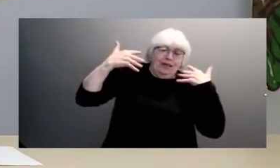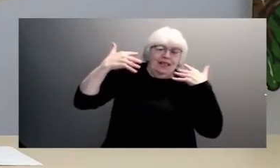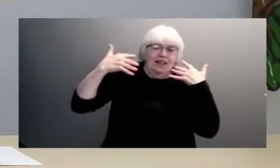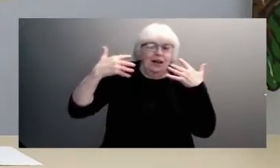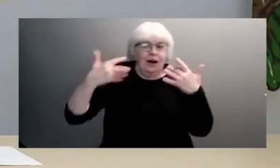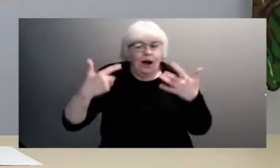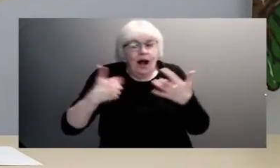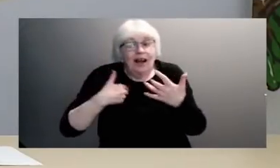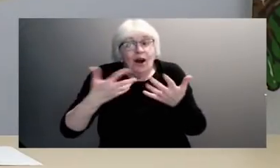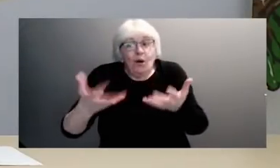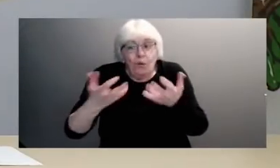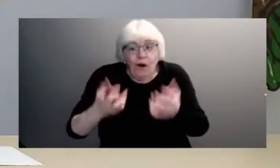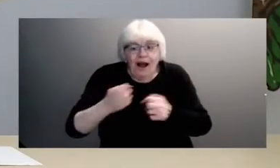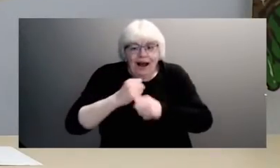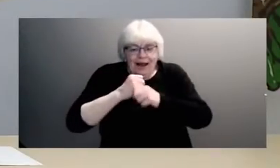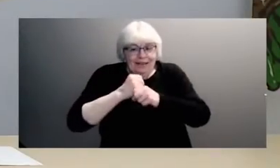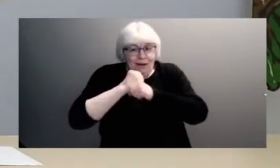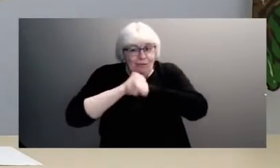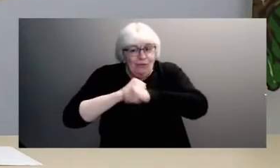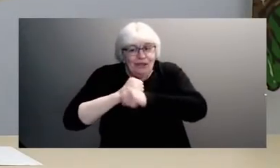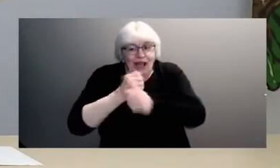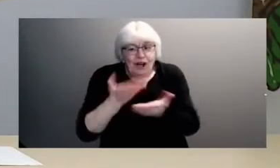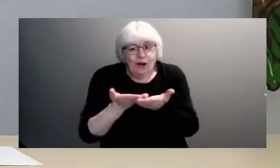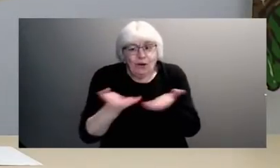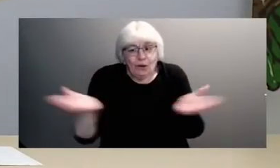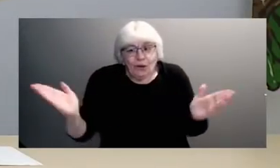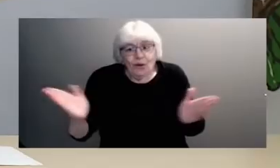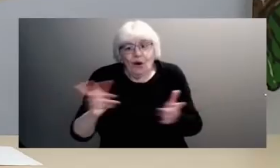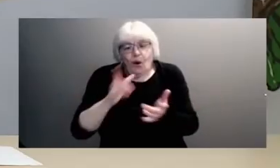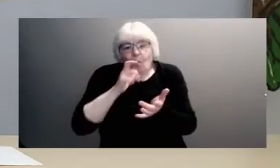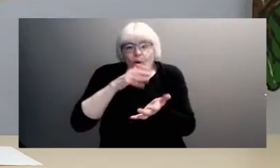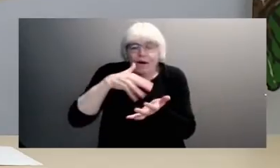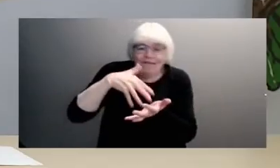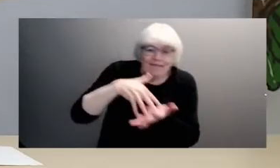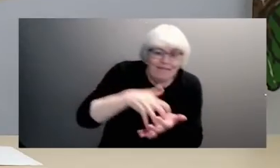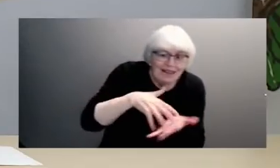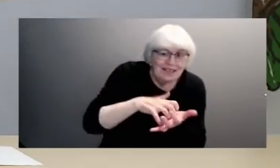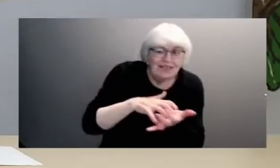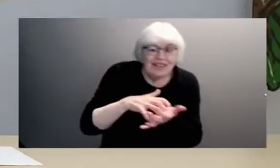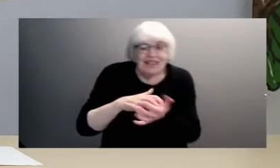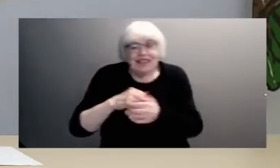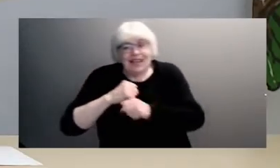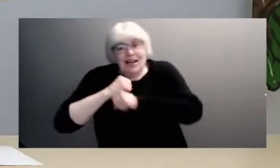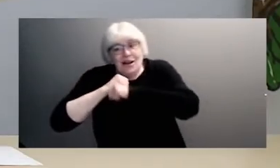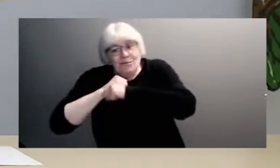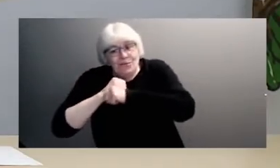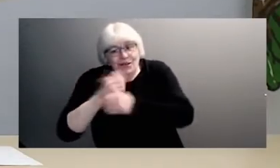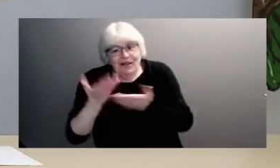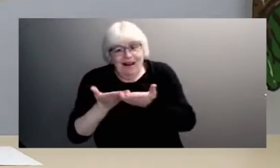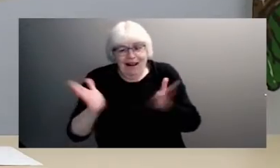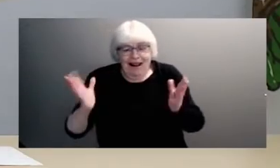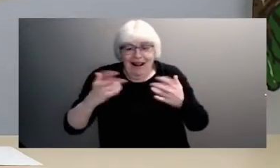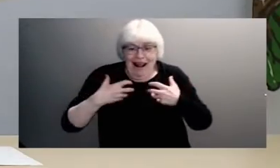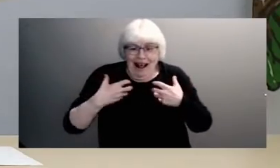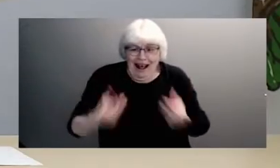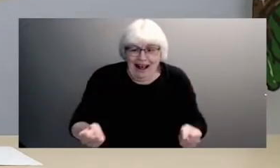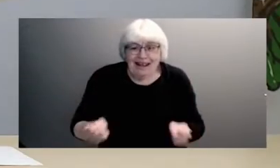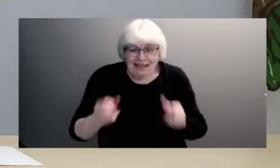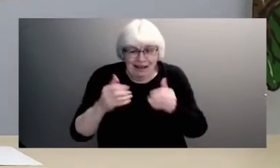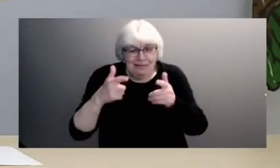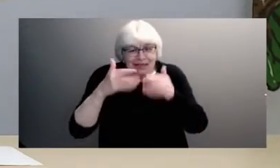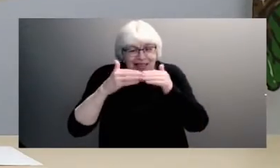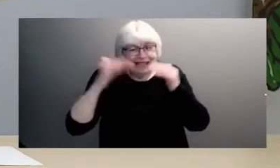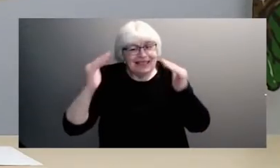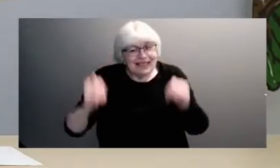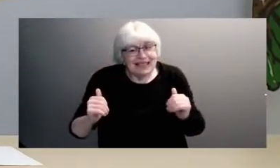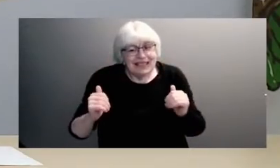system. So the situation is concerning and worrisome. Last Friday at the briefing, I stressed